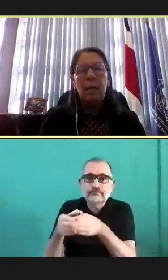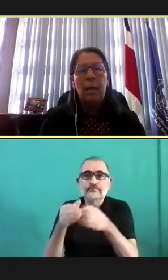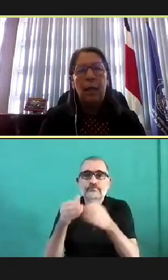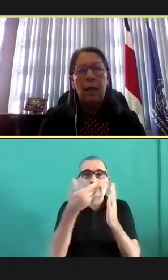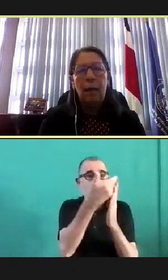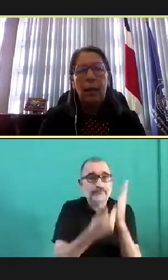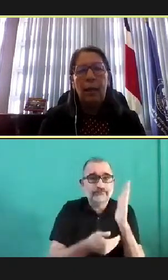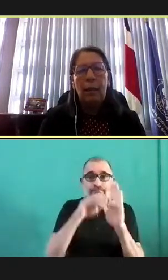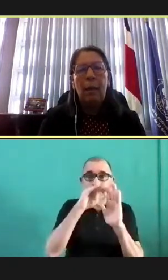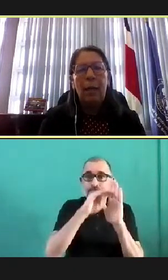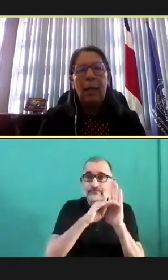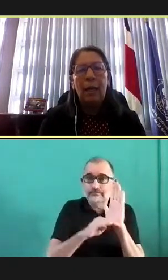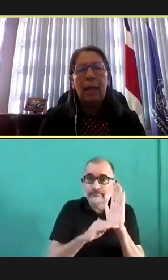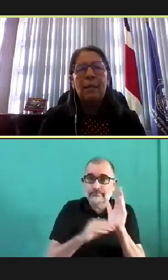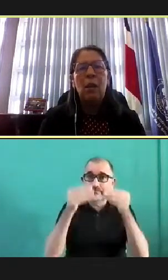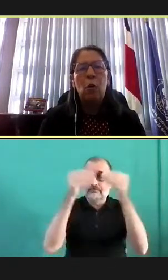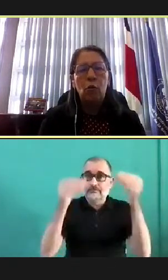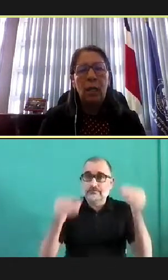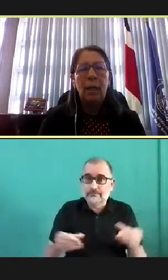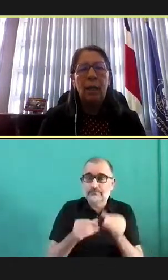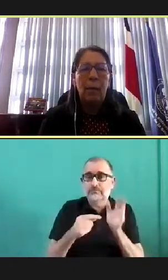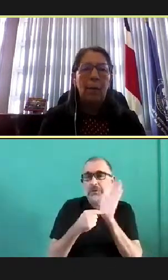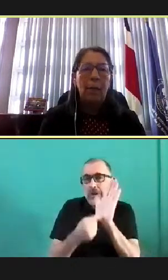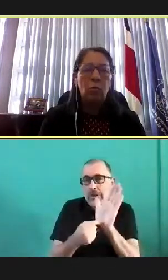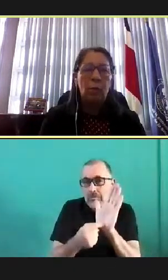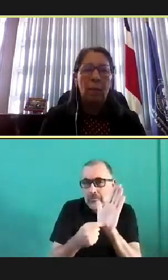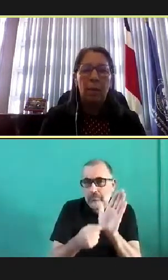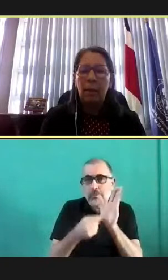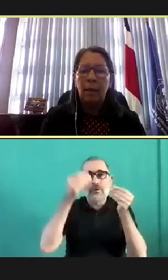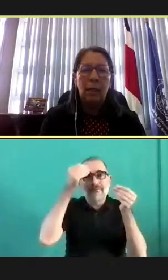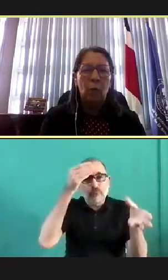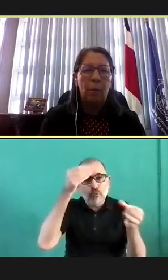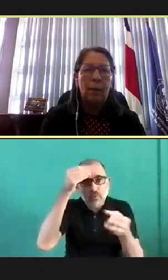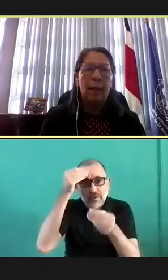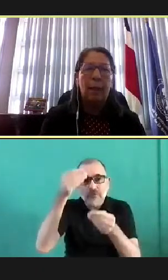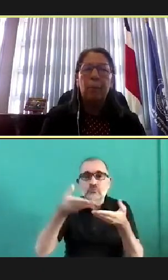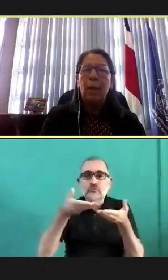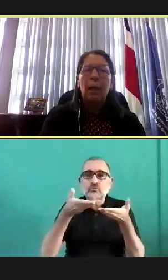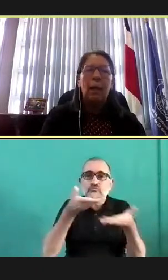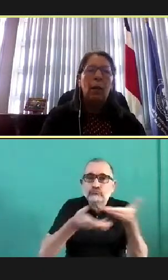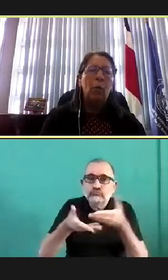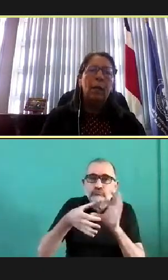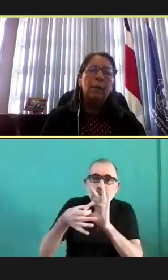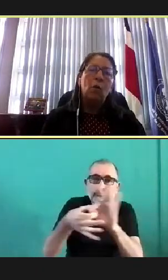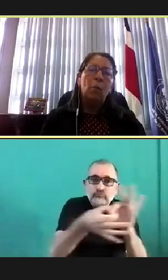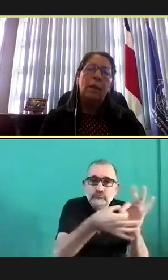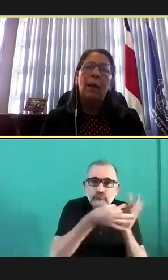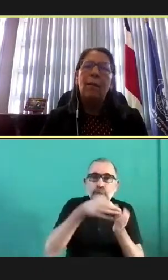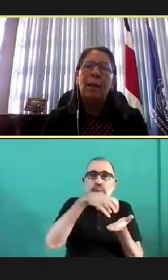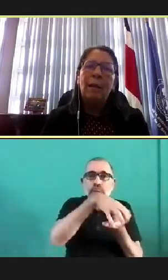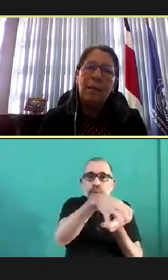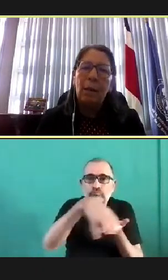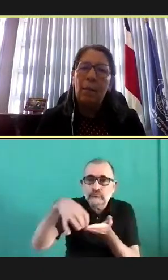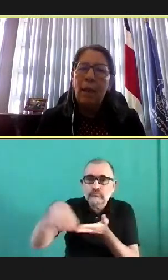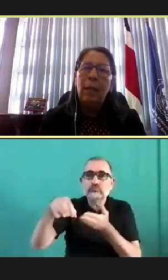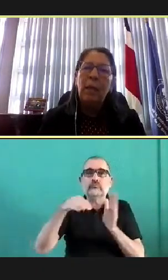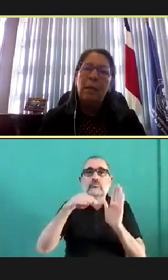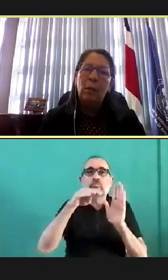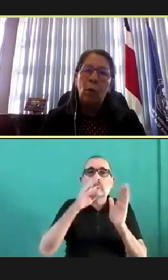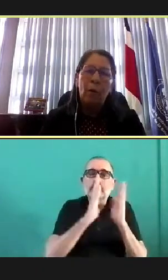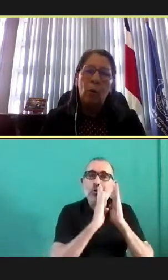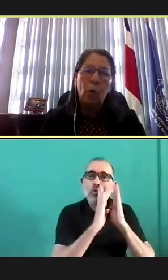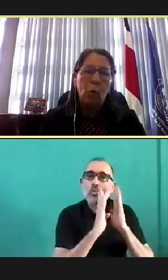informal shanty towns, and in order to include lower income communities as